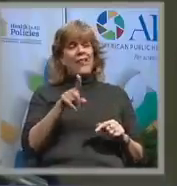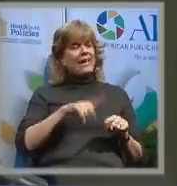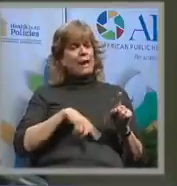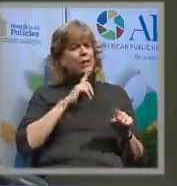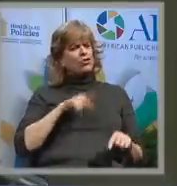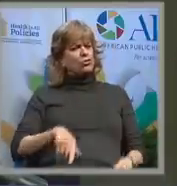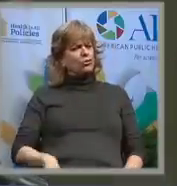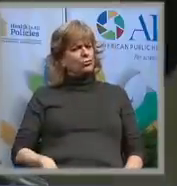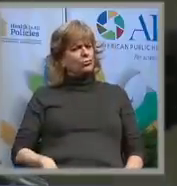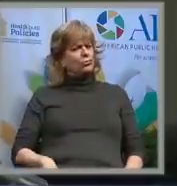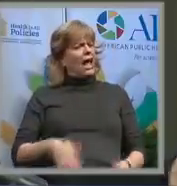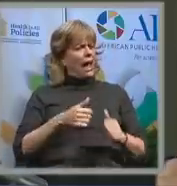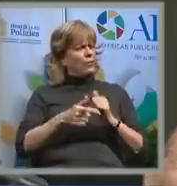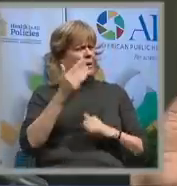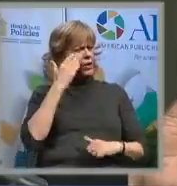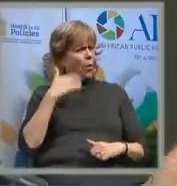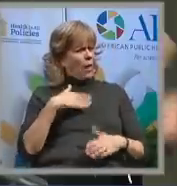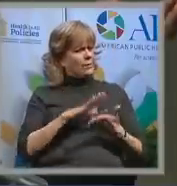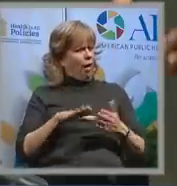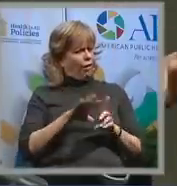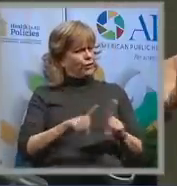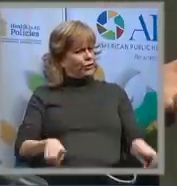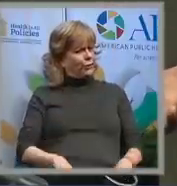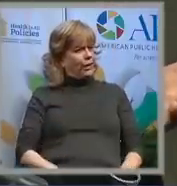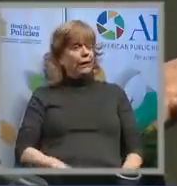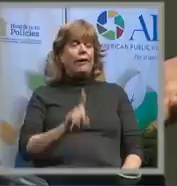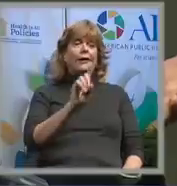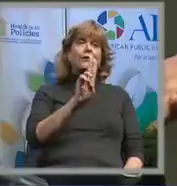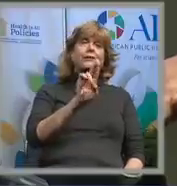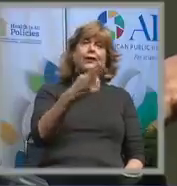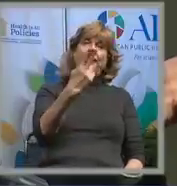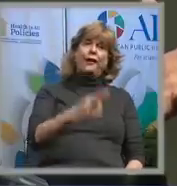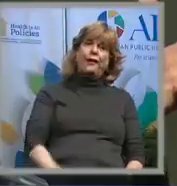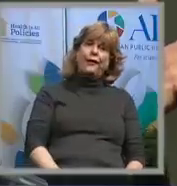true. Everybody I know has a college degree. Duh!